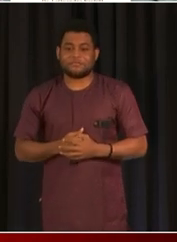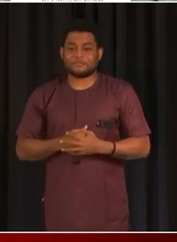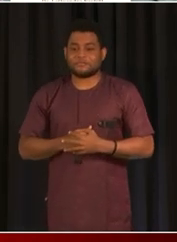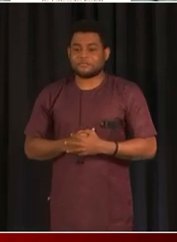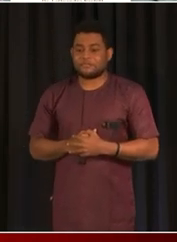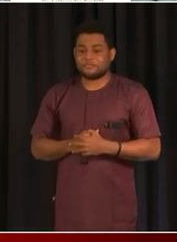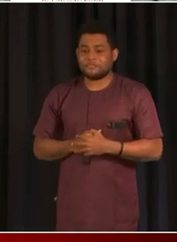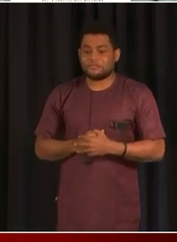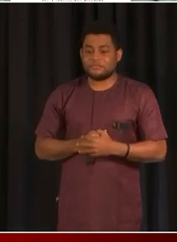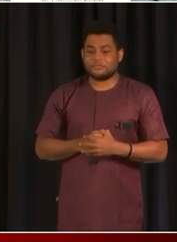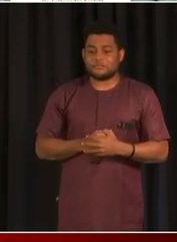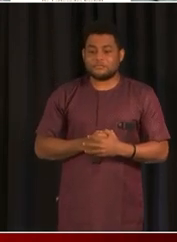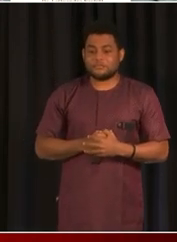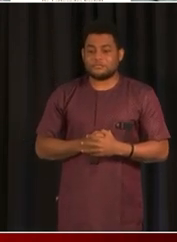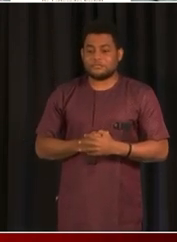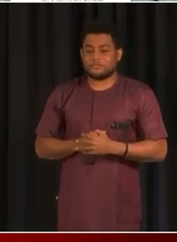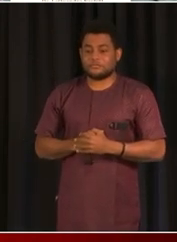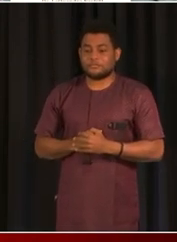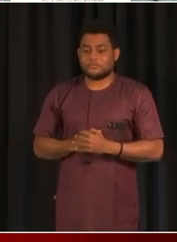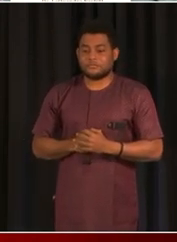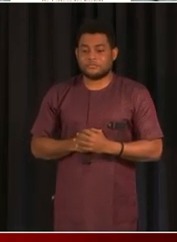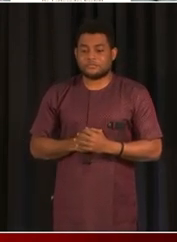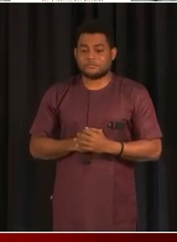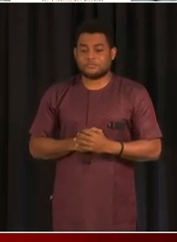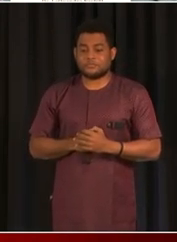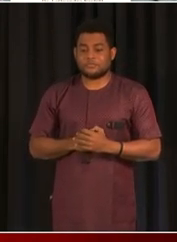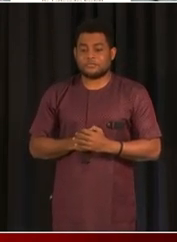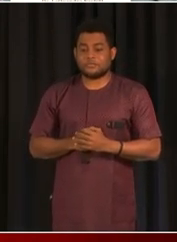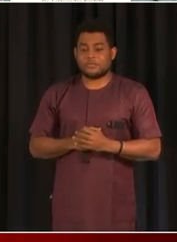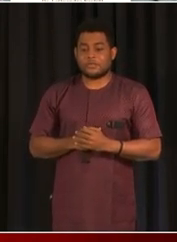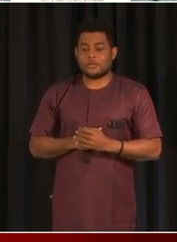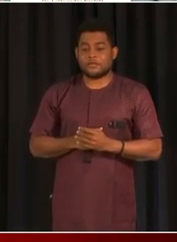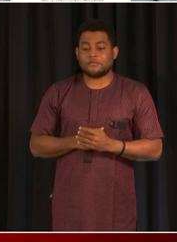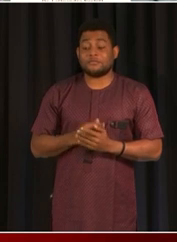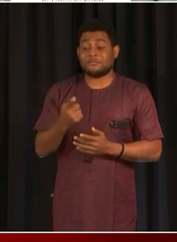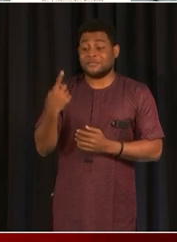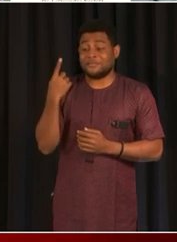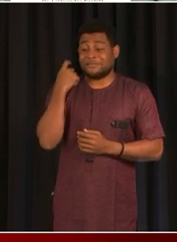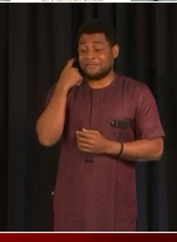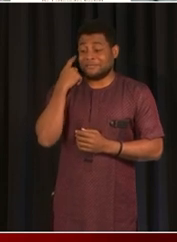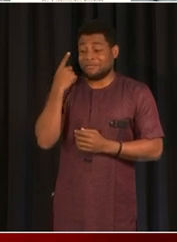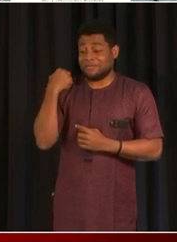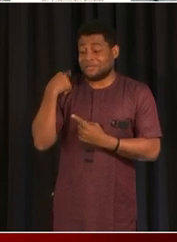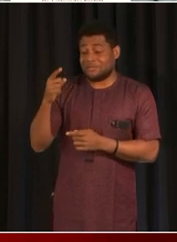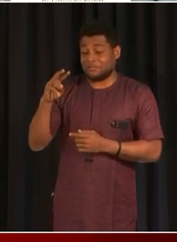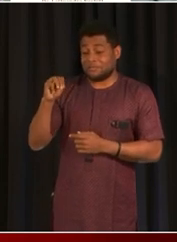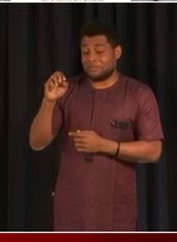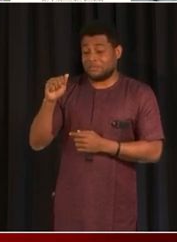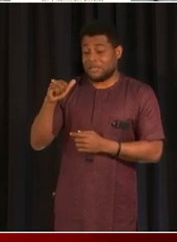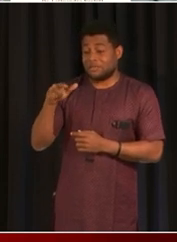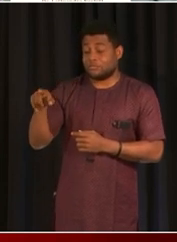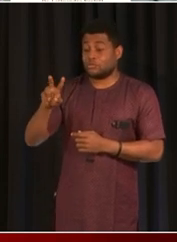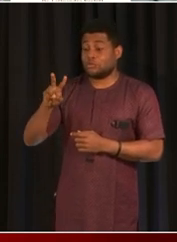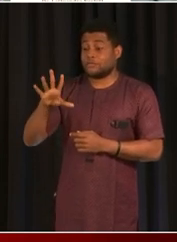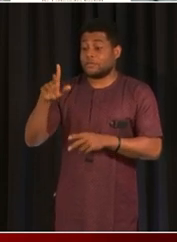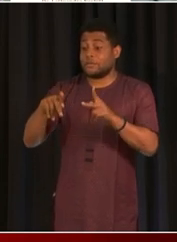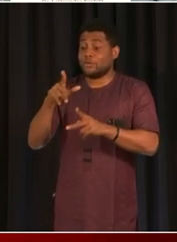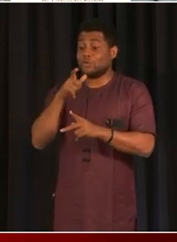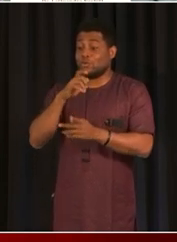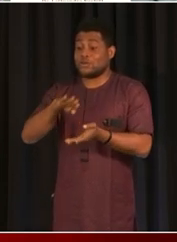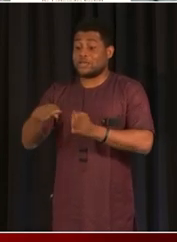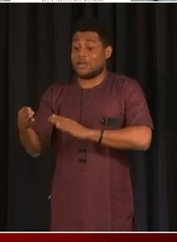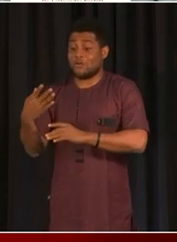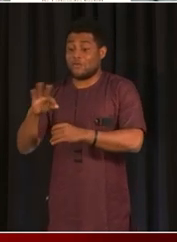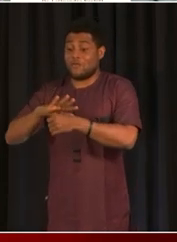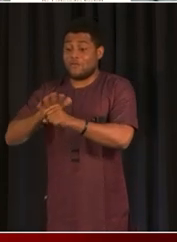have been lost in DC since May. None of those individuals were fully vaccinated. So it's truly a